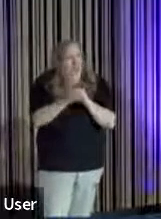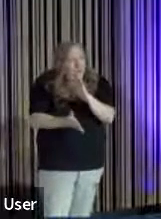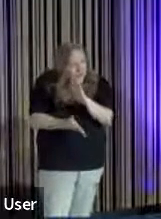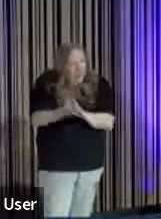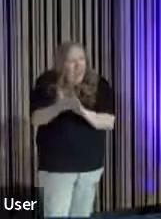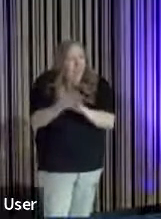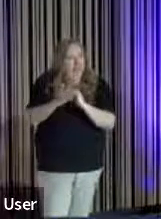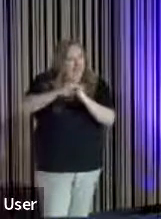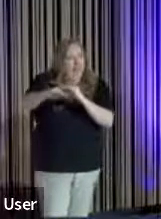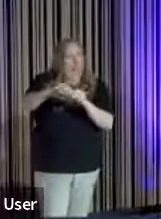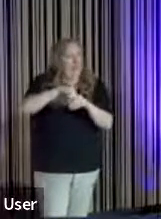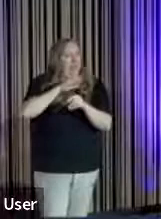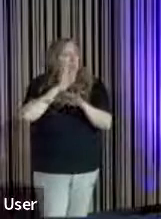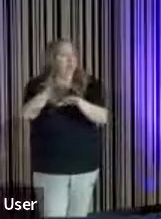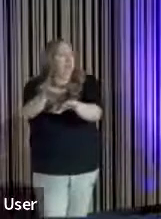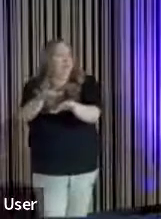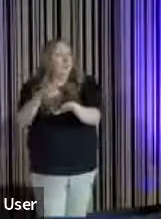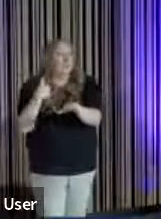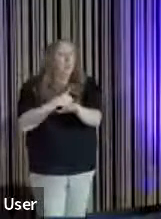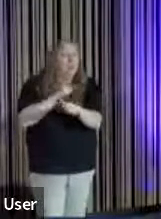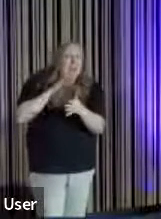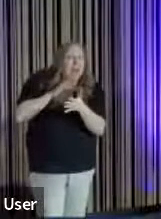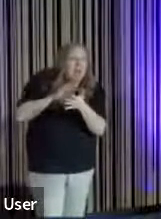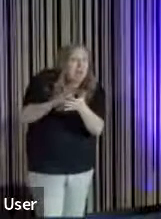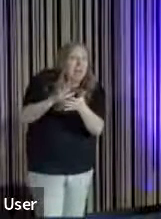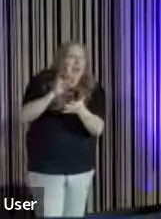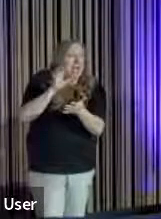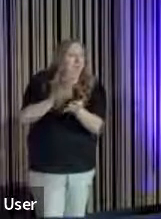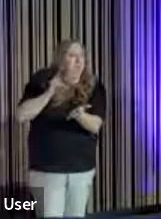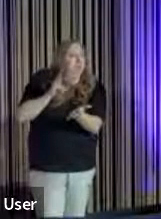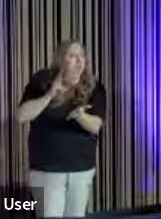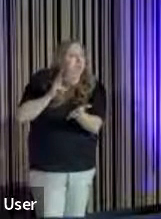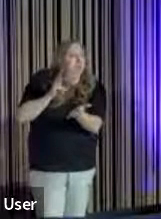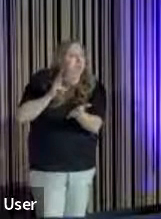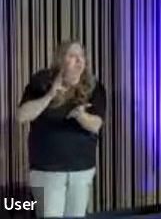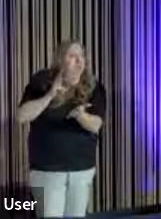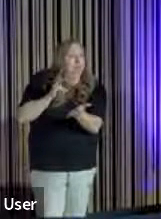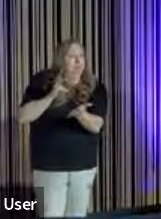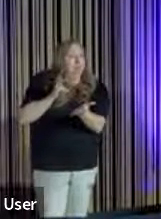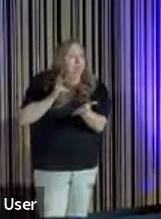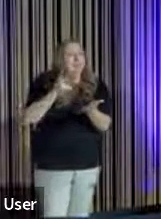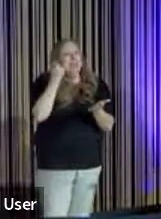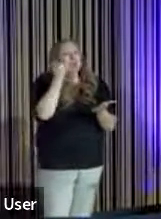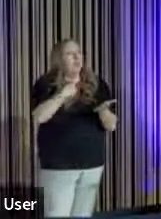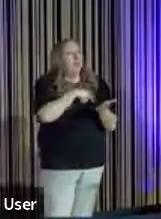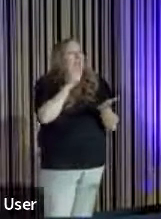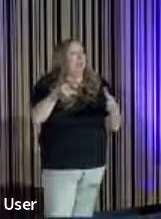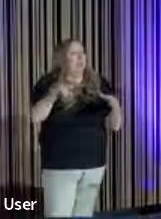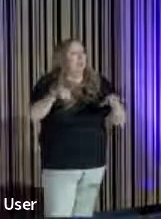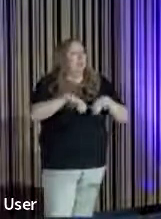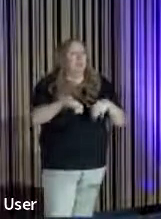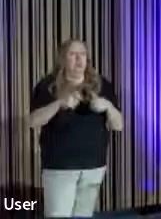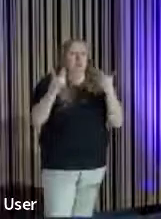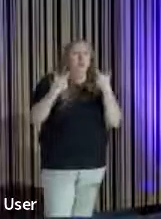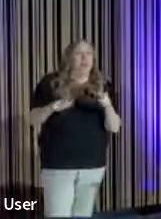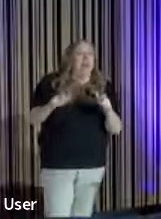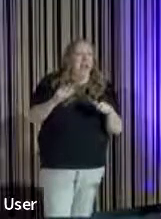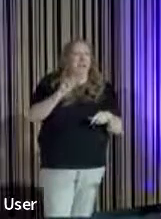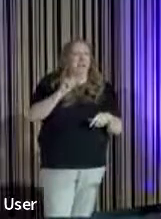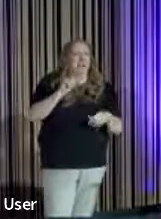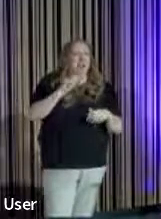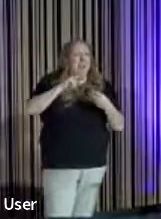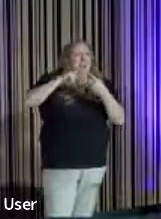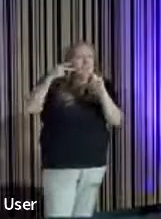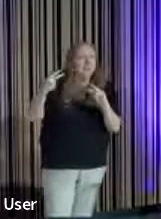learn about and take advantage of if we have to do the grand geoengineering experiment and start to manipulate the ocean